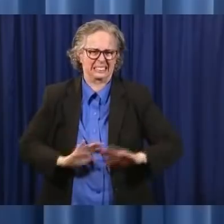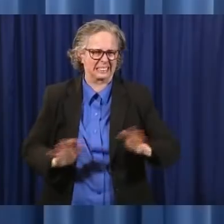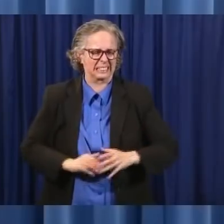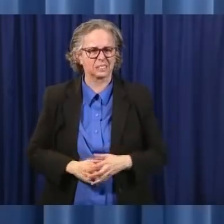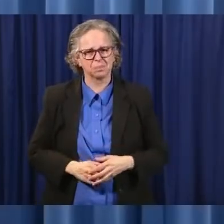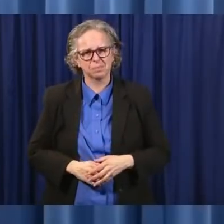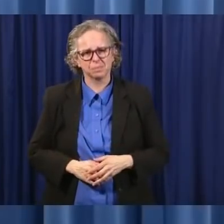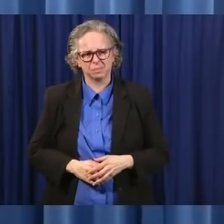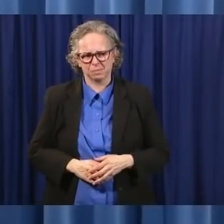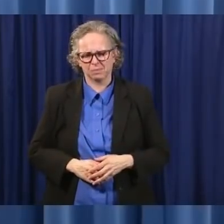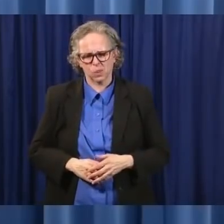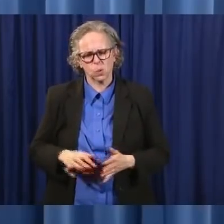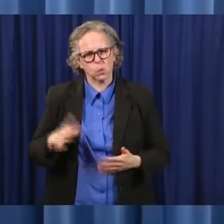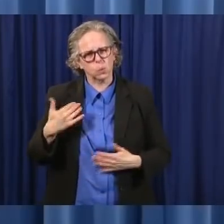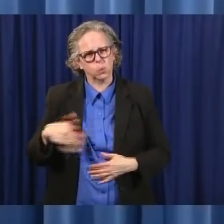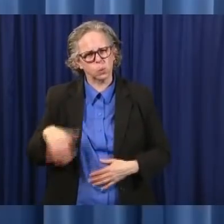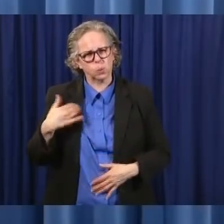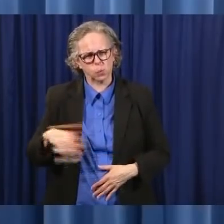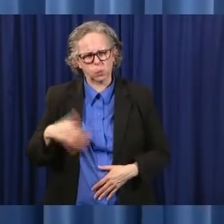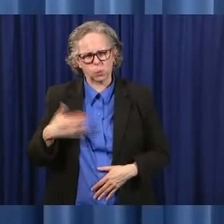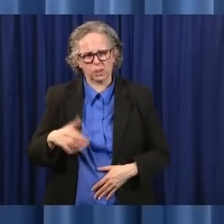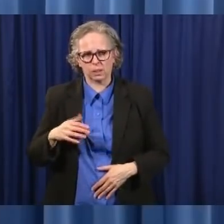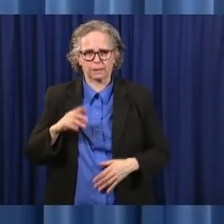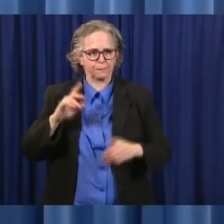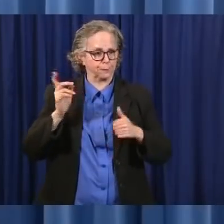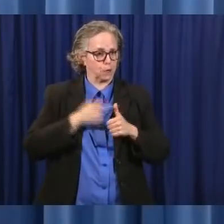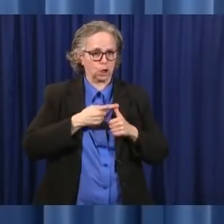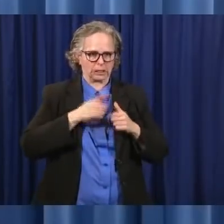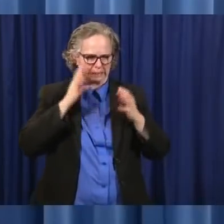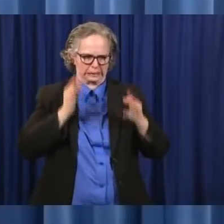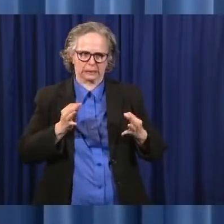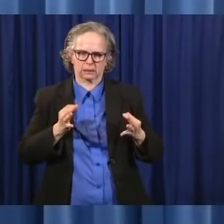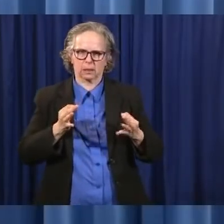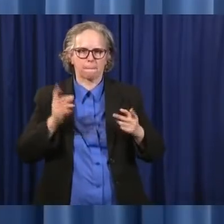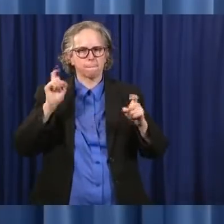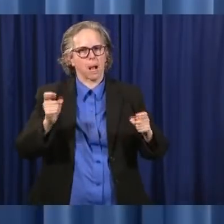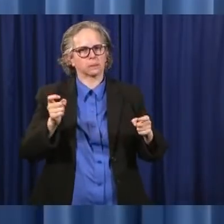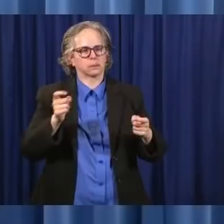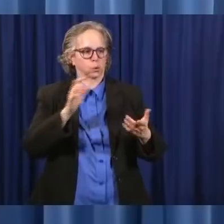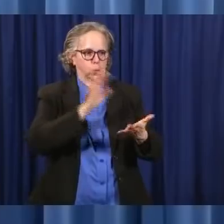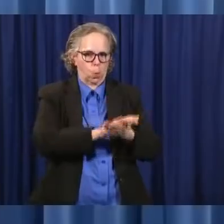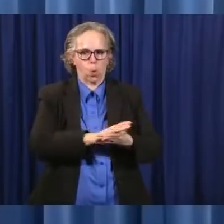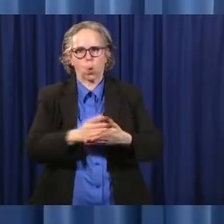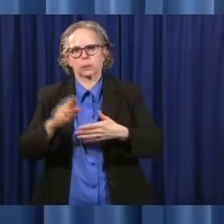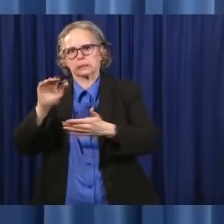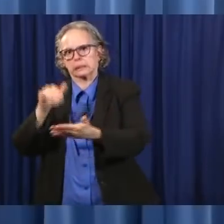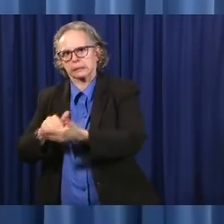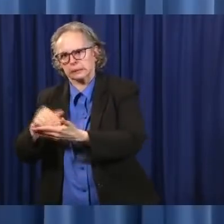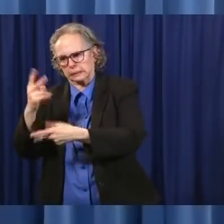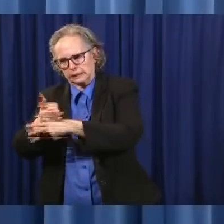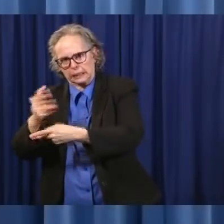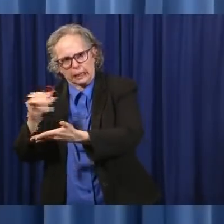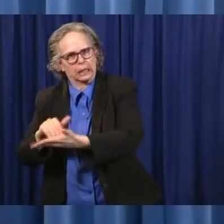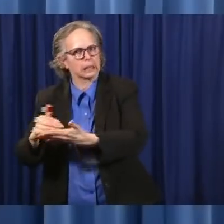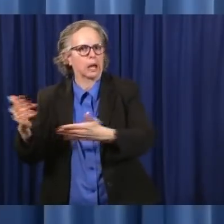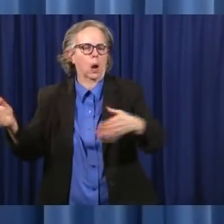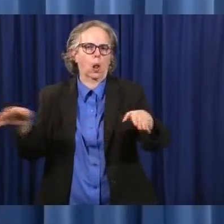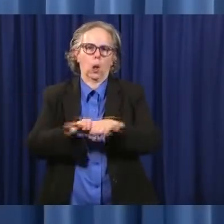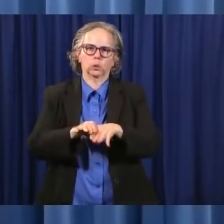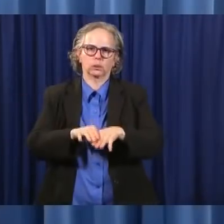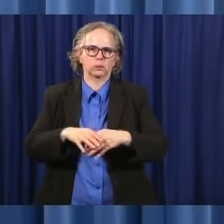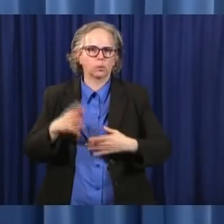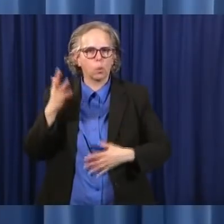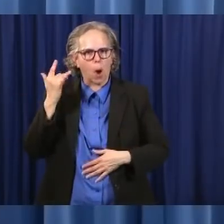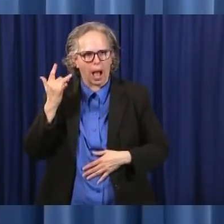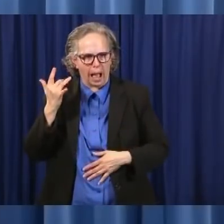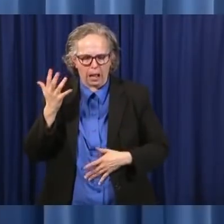closure of these facilities because of the fact of where we need to, because of the tremendous spread that